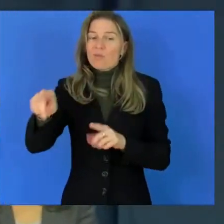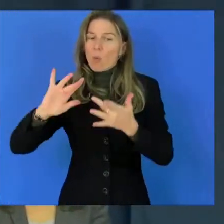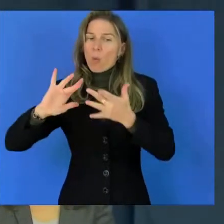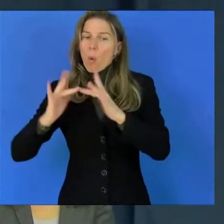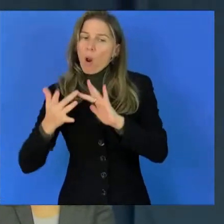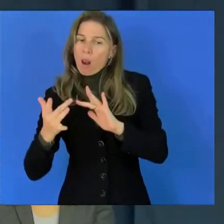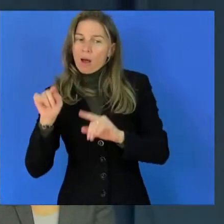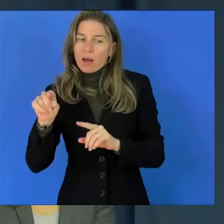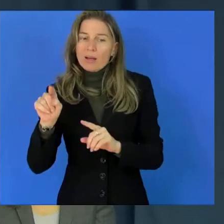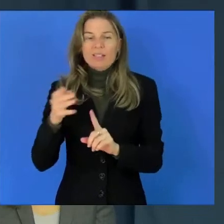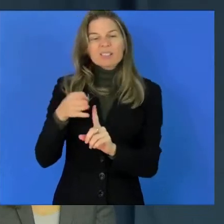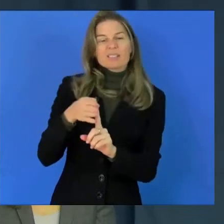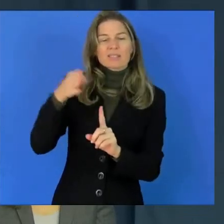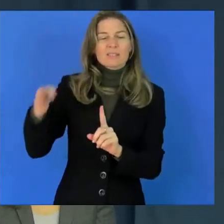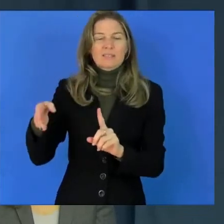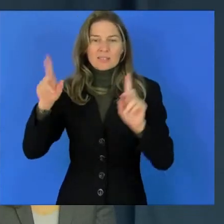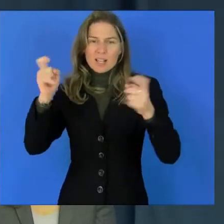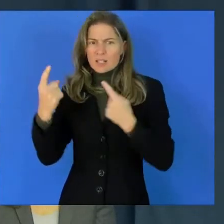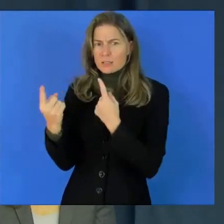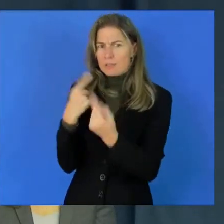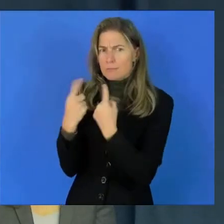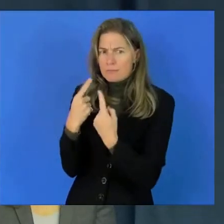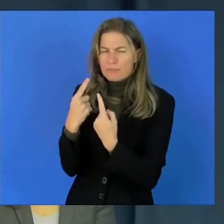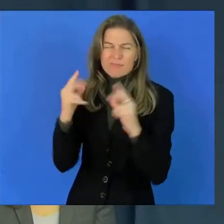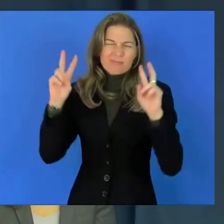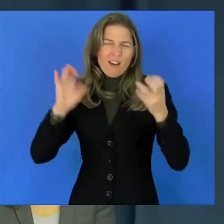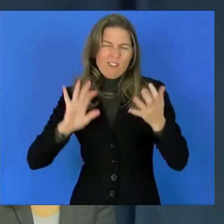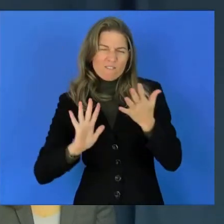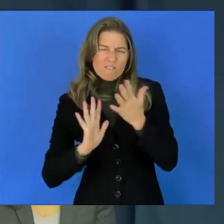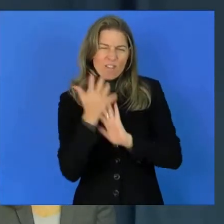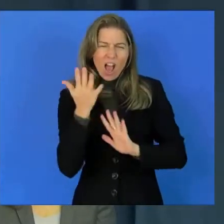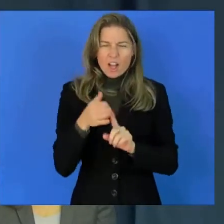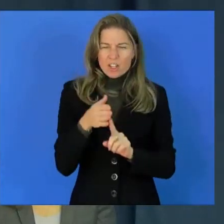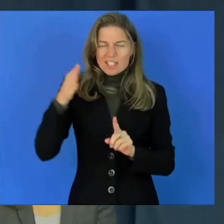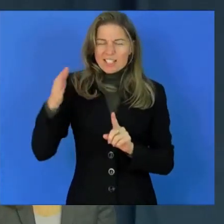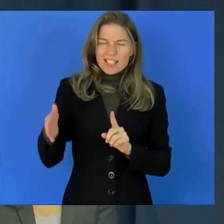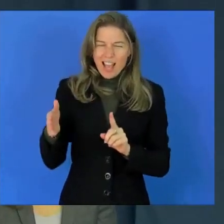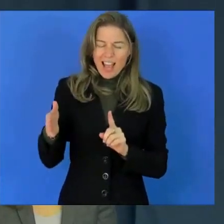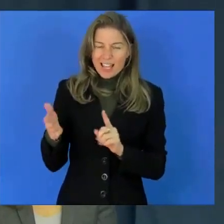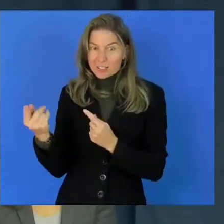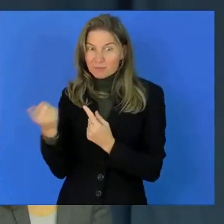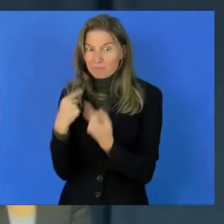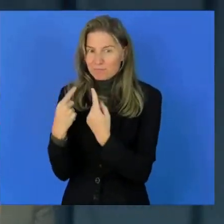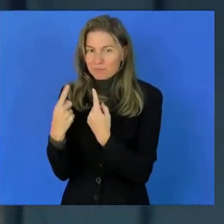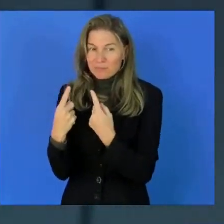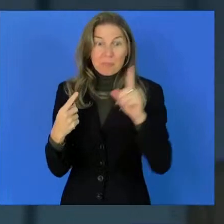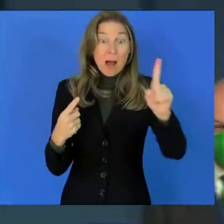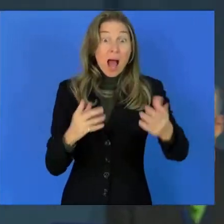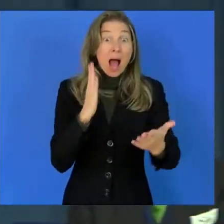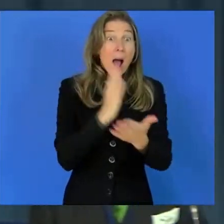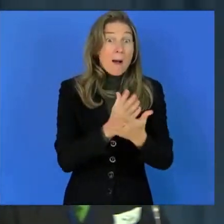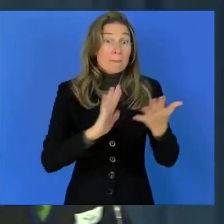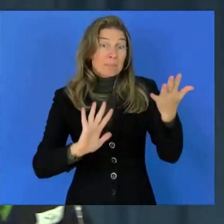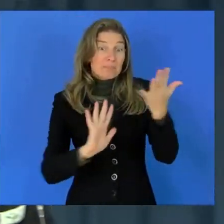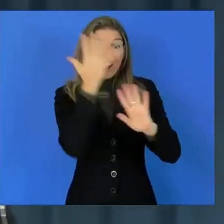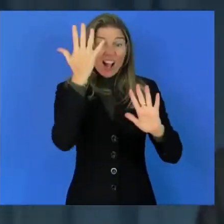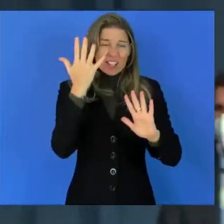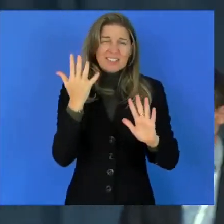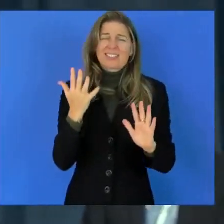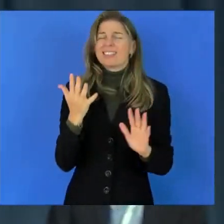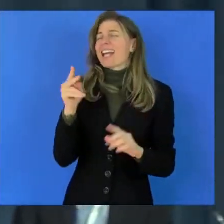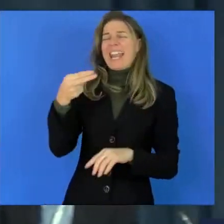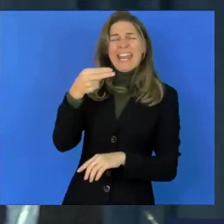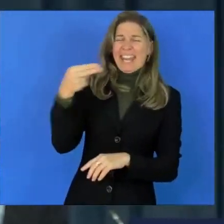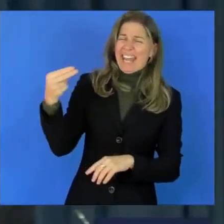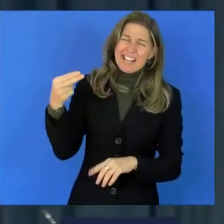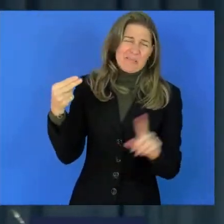fireside chats, and let me tell you, there is no fire. Could somebody please rename the fireside chat? Essentially, it's really